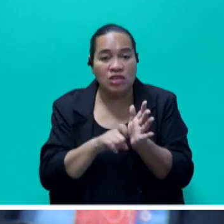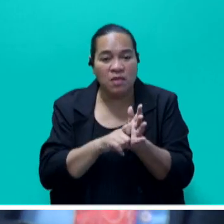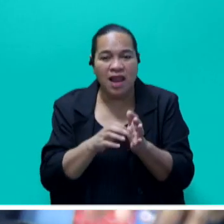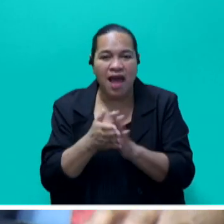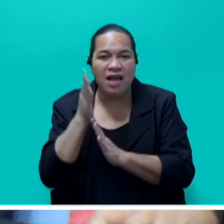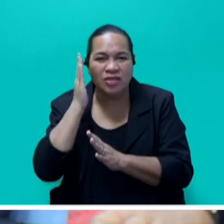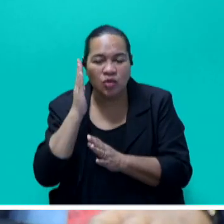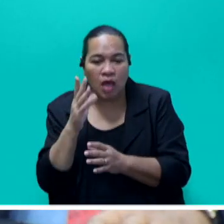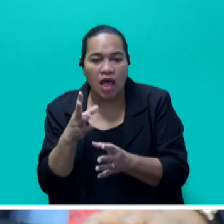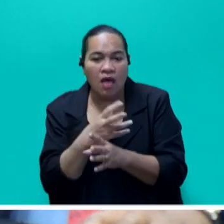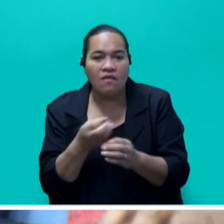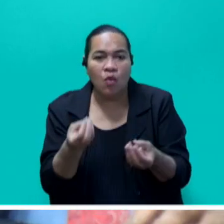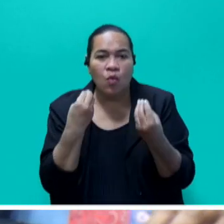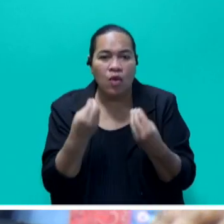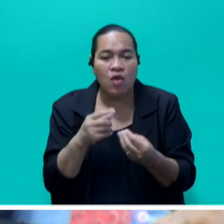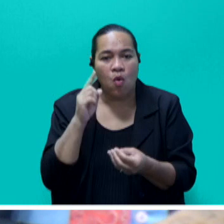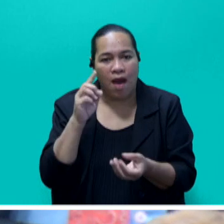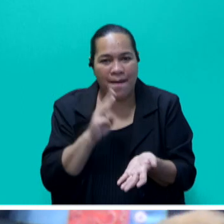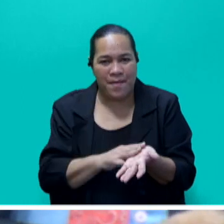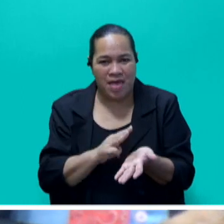damages valued around